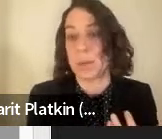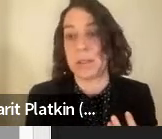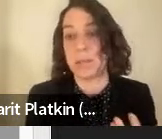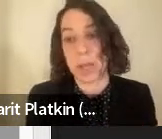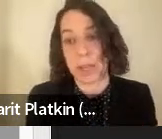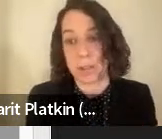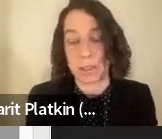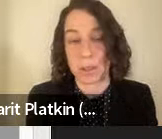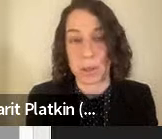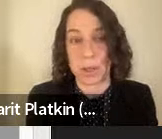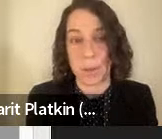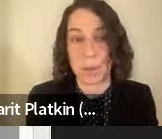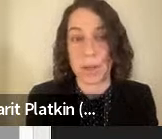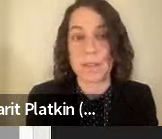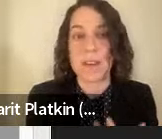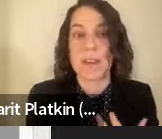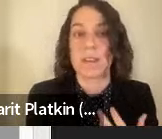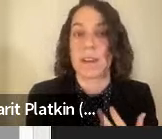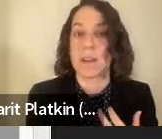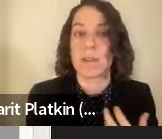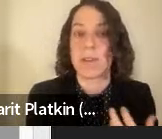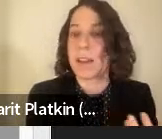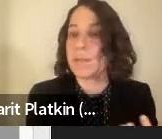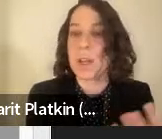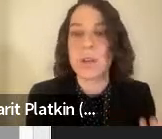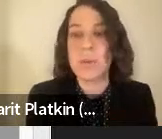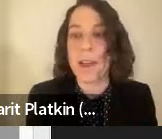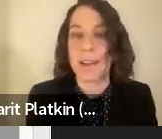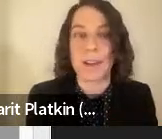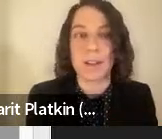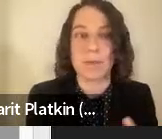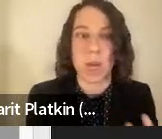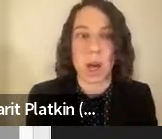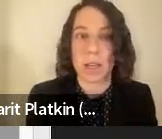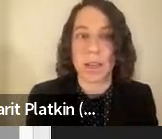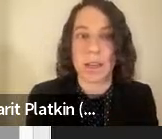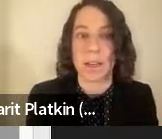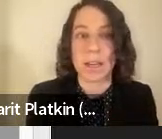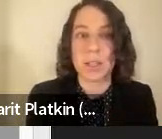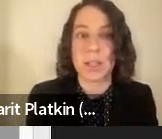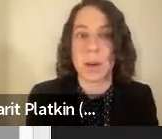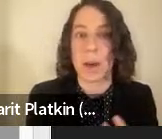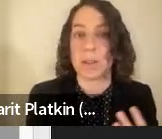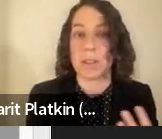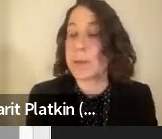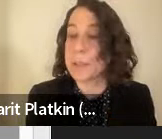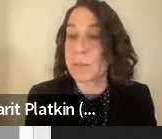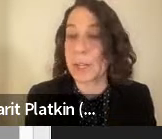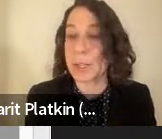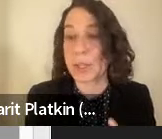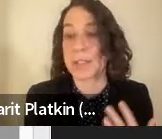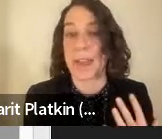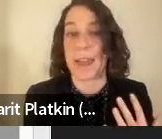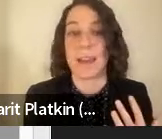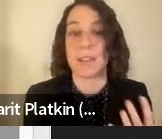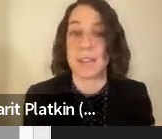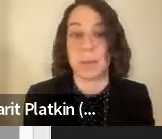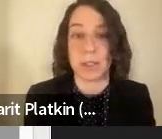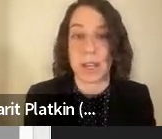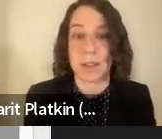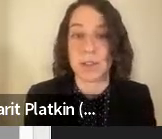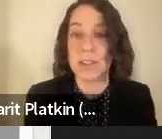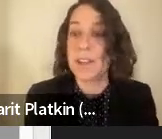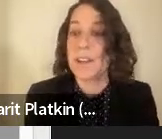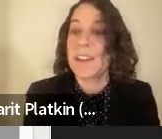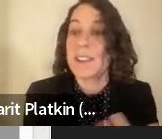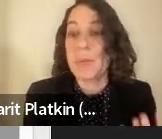resource between planners and community members that can provide a new way of talking and engaging about displacement pressures and